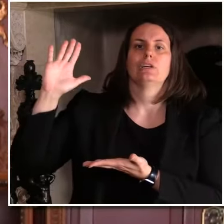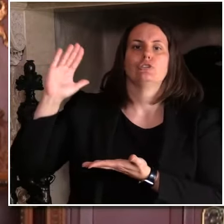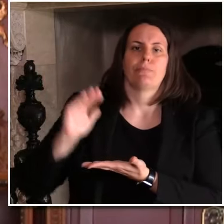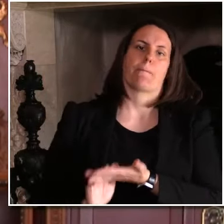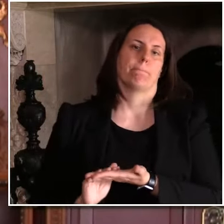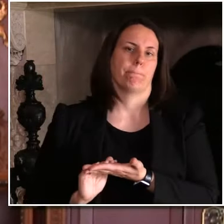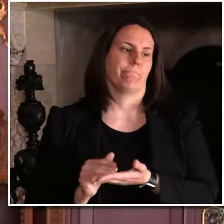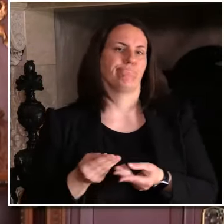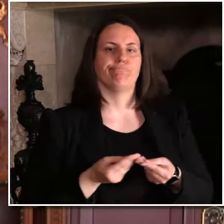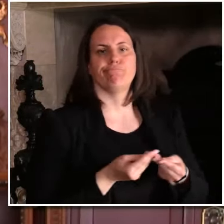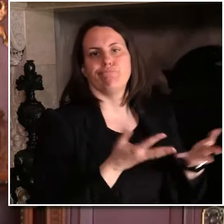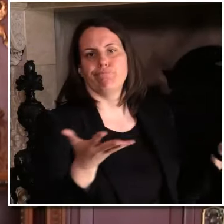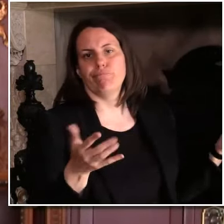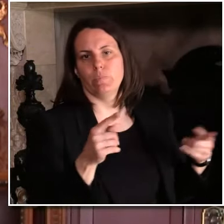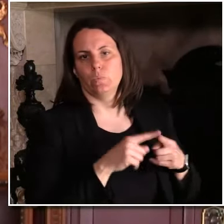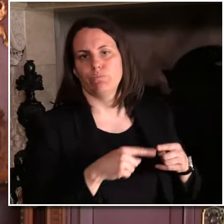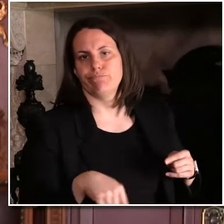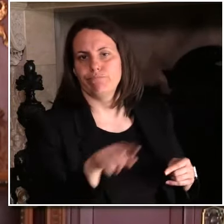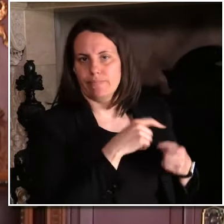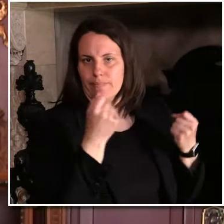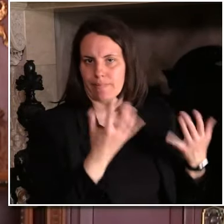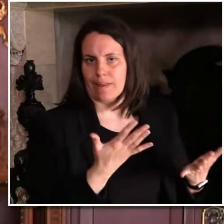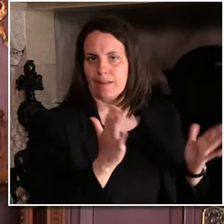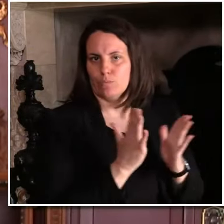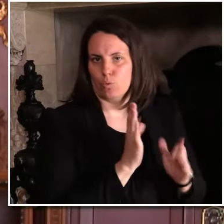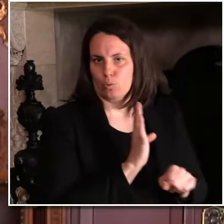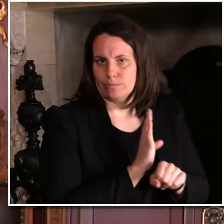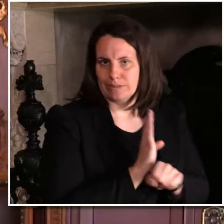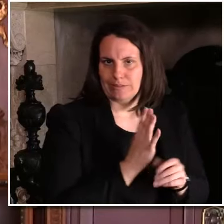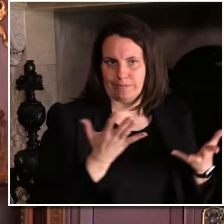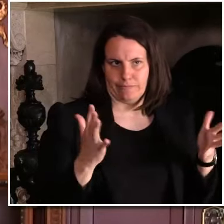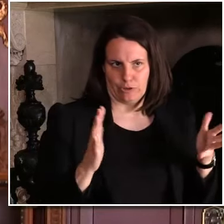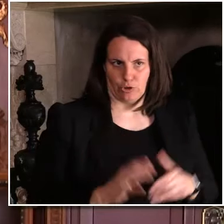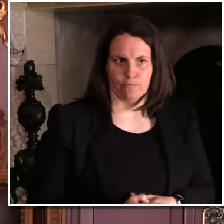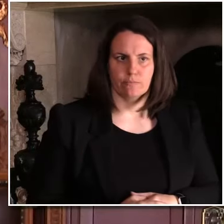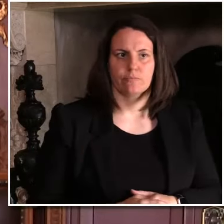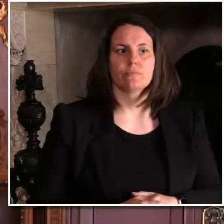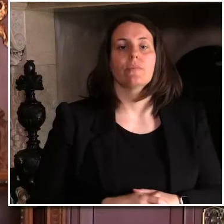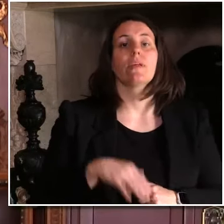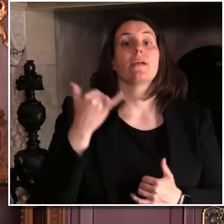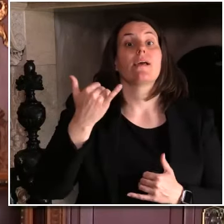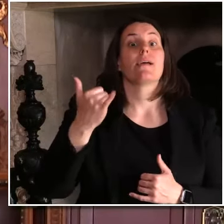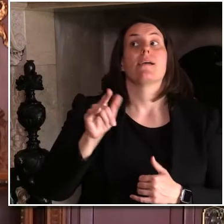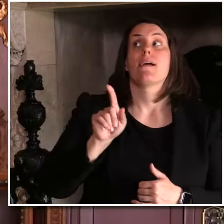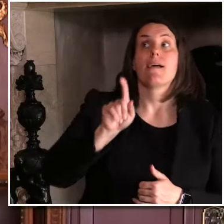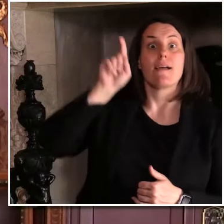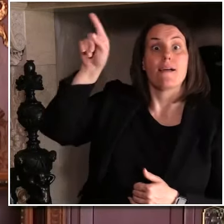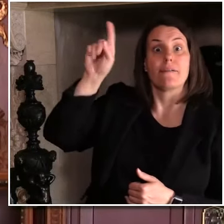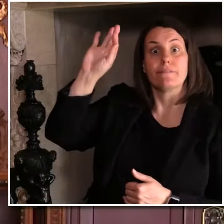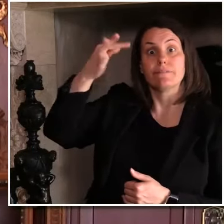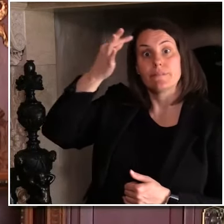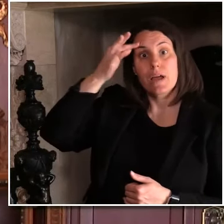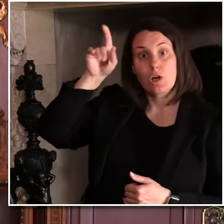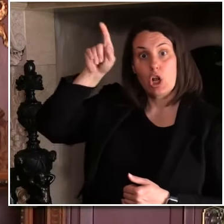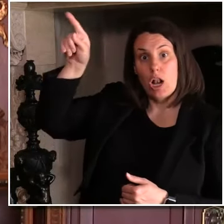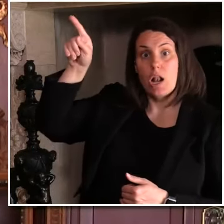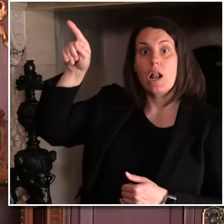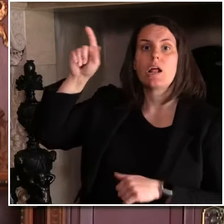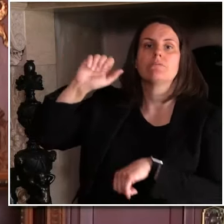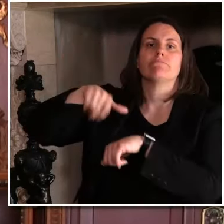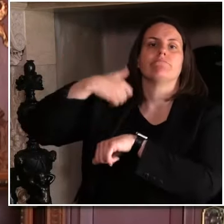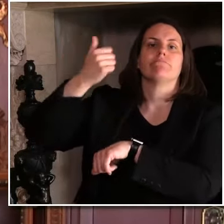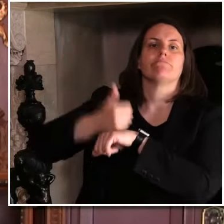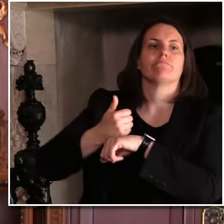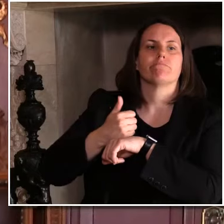I believe, and that is because the federal government just passed another multi-billion-dollar bill